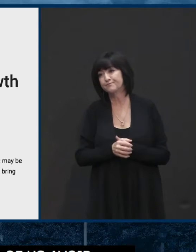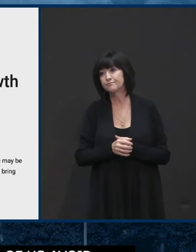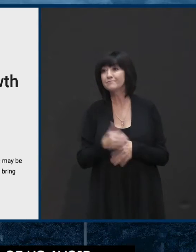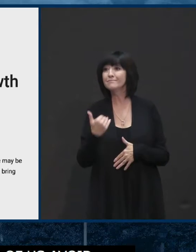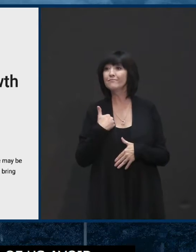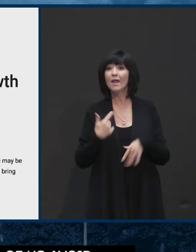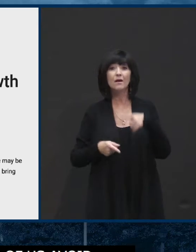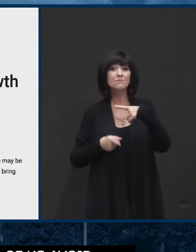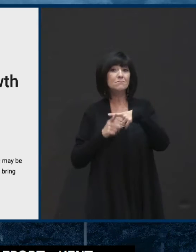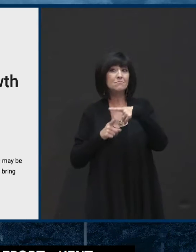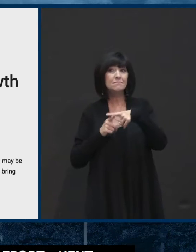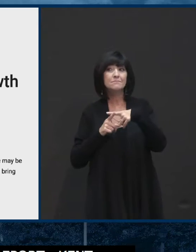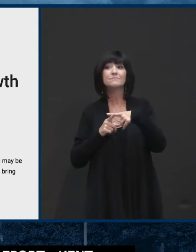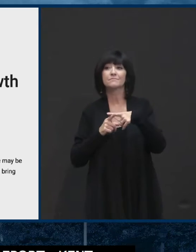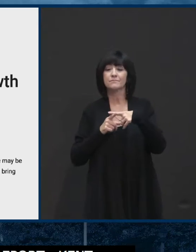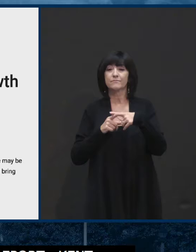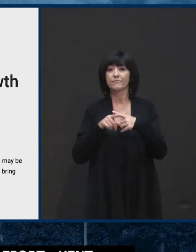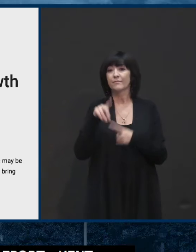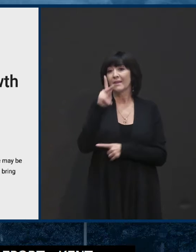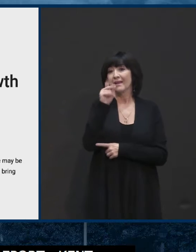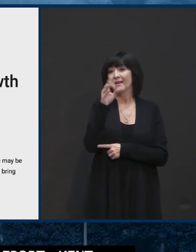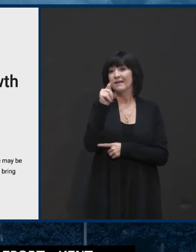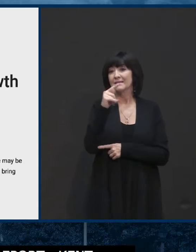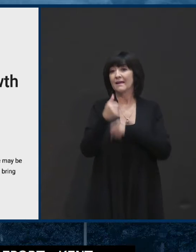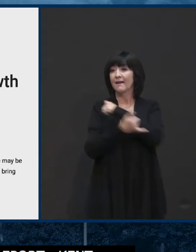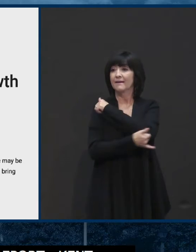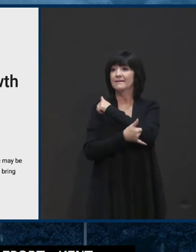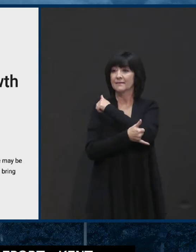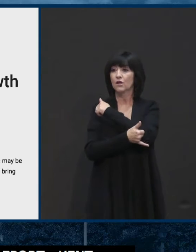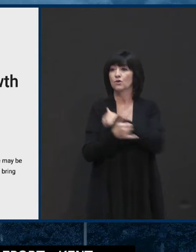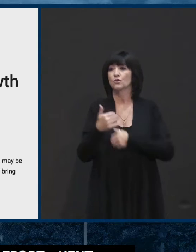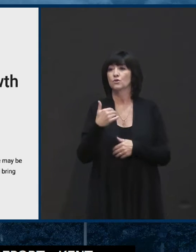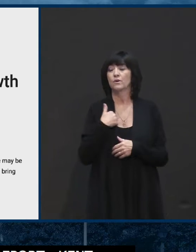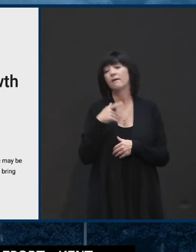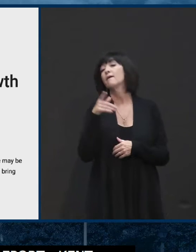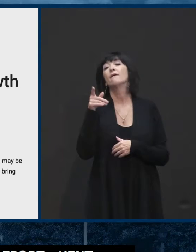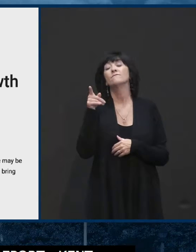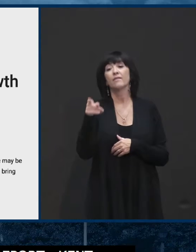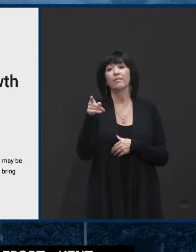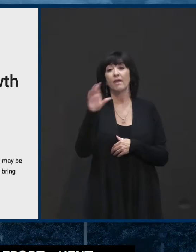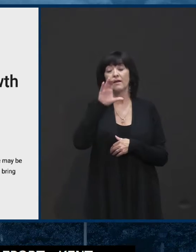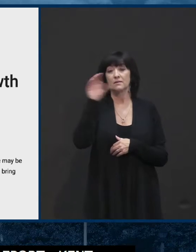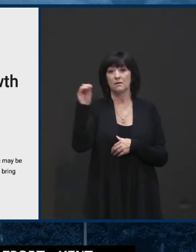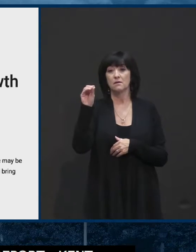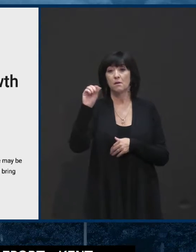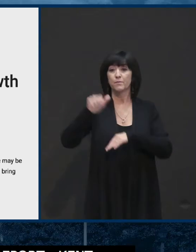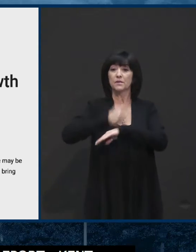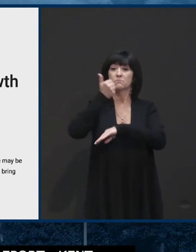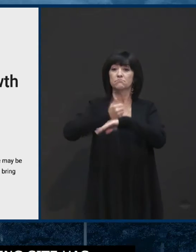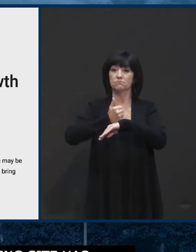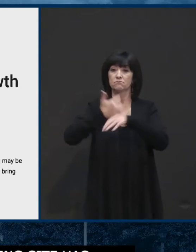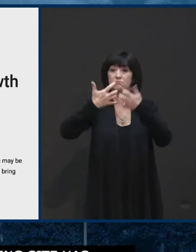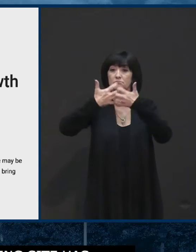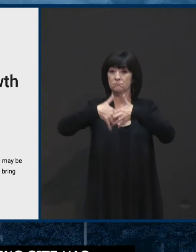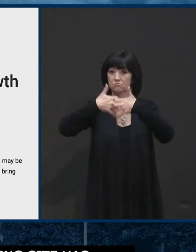notice that a new manufacturing site has decided to locate there in Kent County, actually